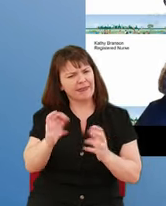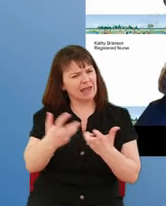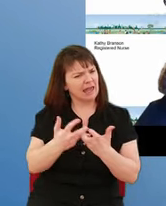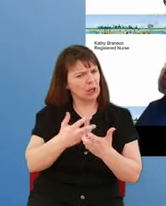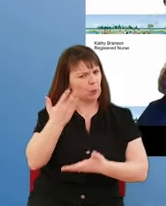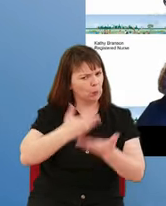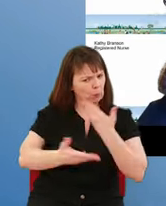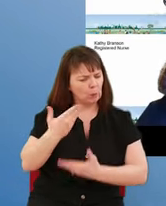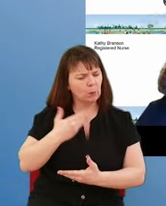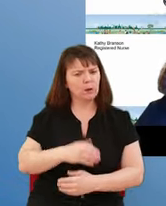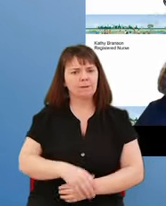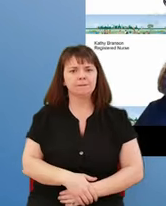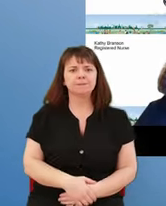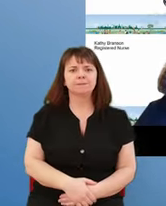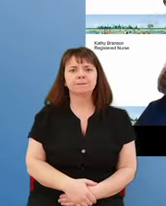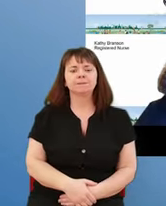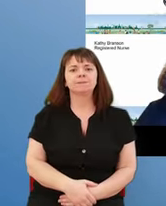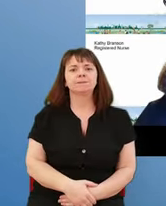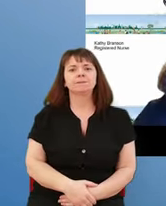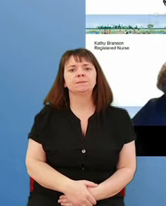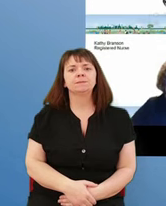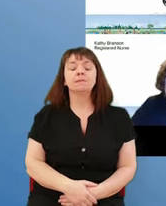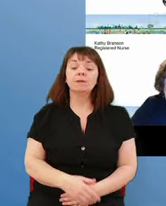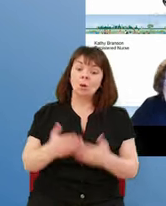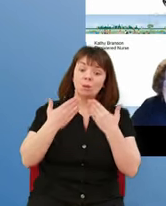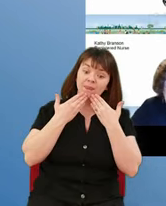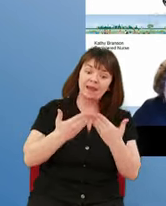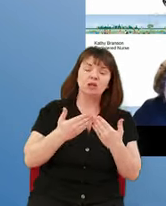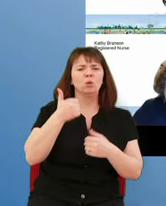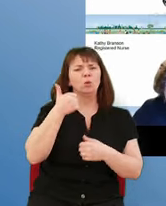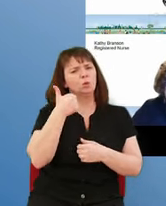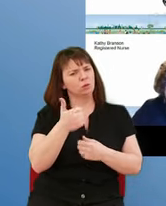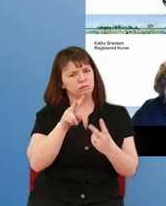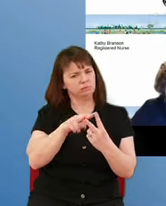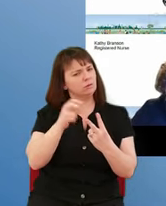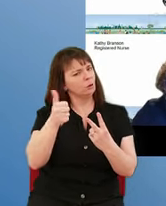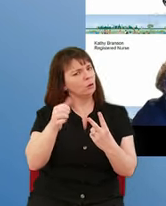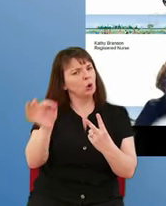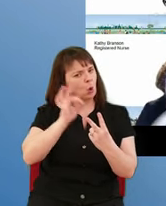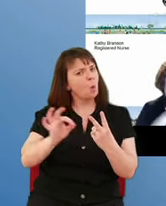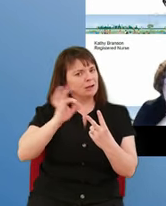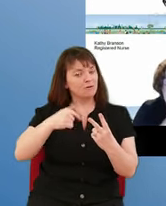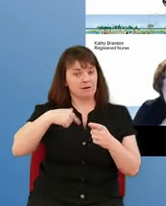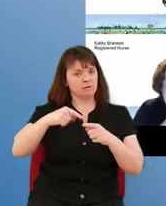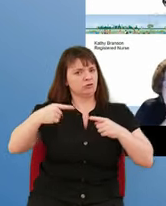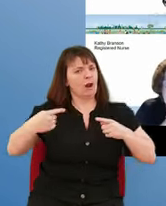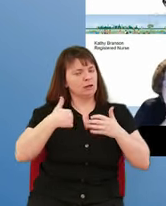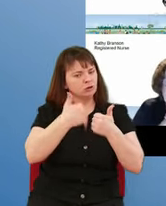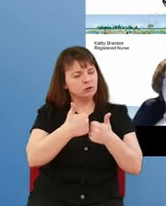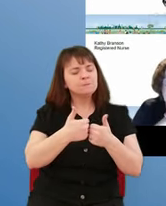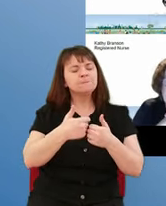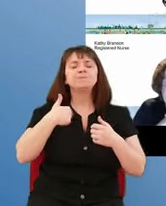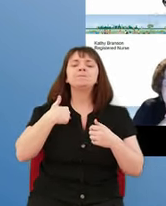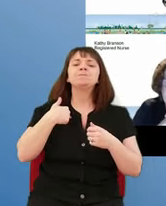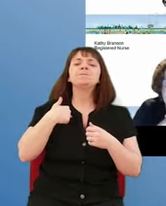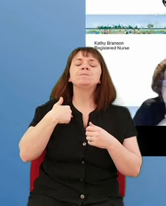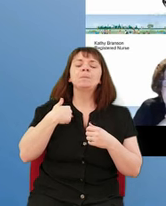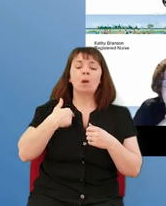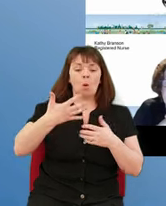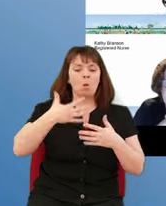to challenge us to continue to improve. So if I start the first questions, which is actually, what is this money being used